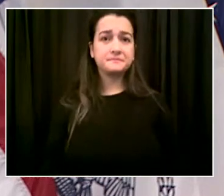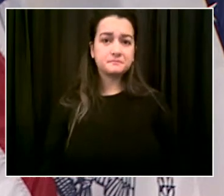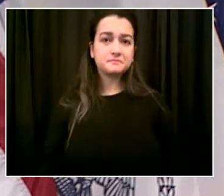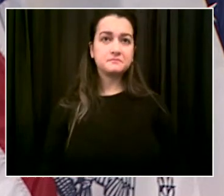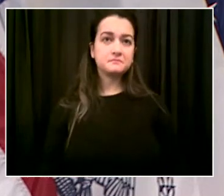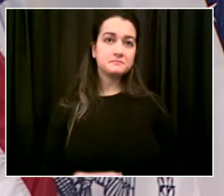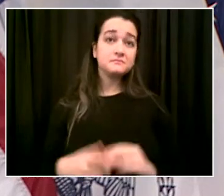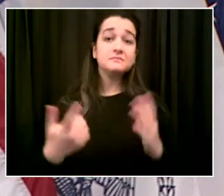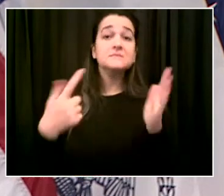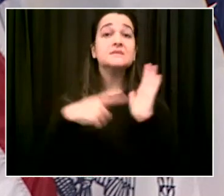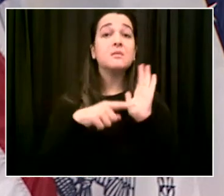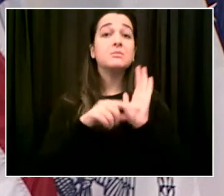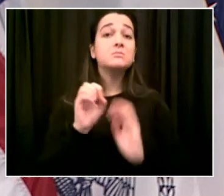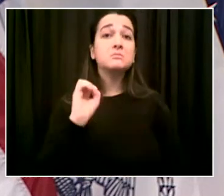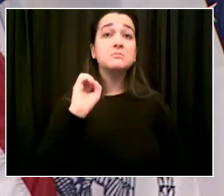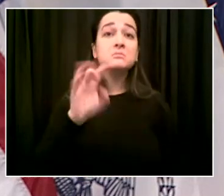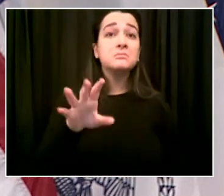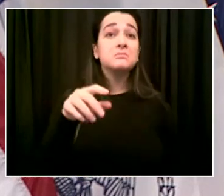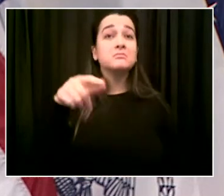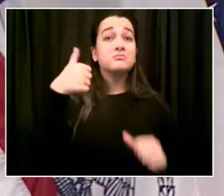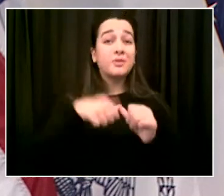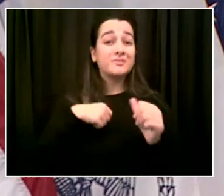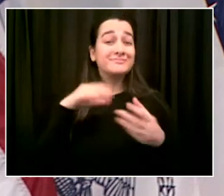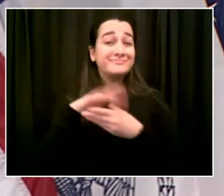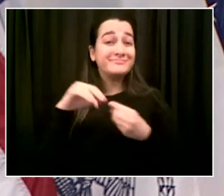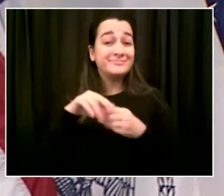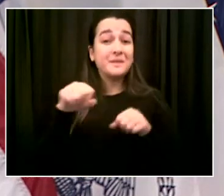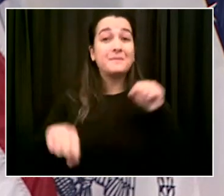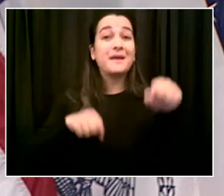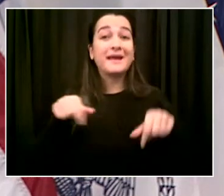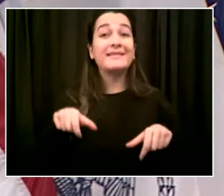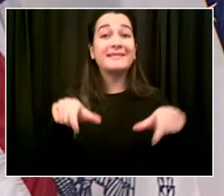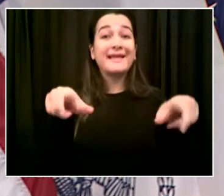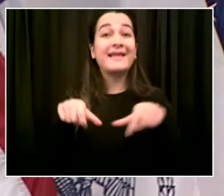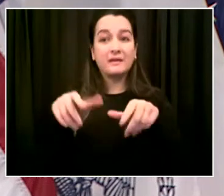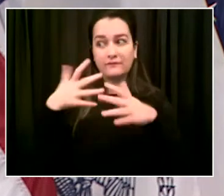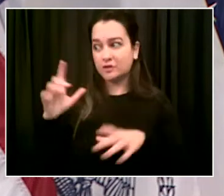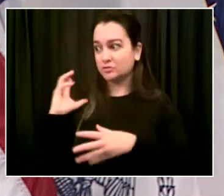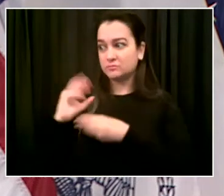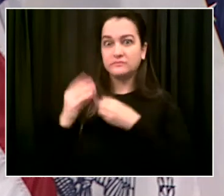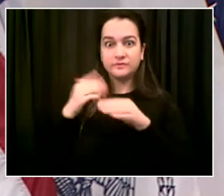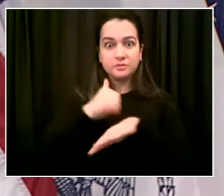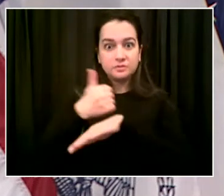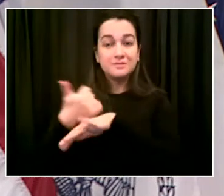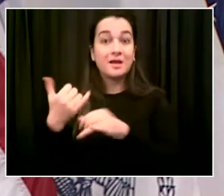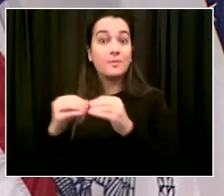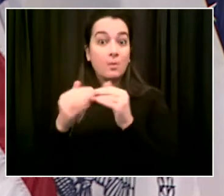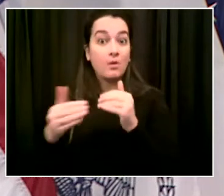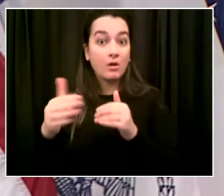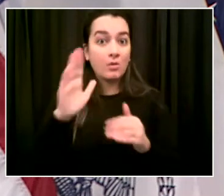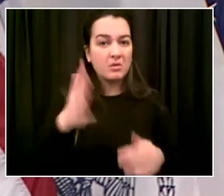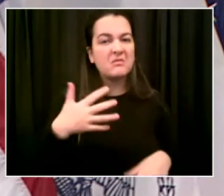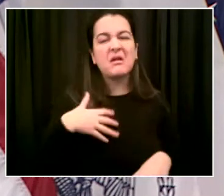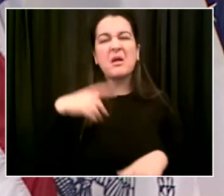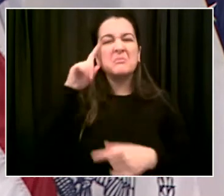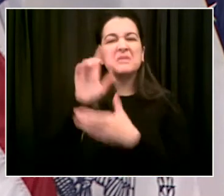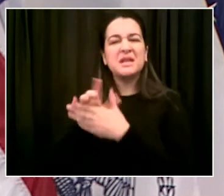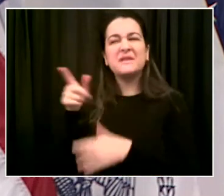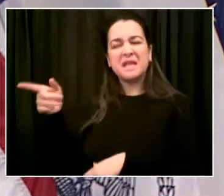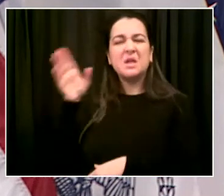make it happen. Go ahead. We have time for two more for today. The next will go to Gersh from Streets Blog.